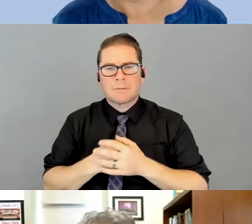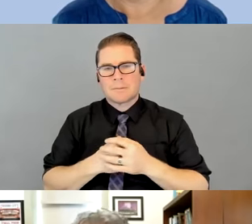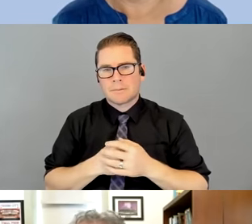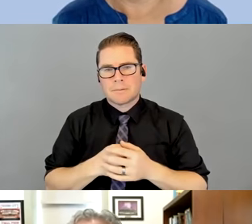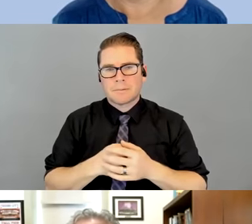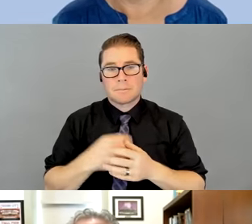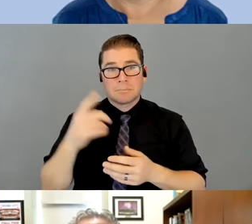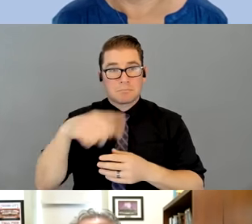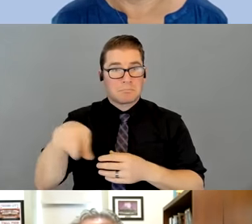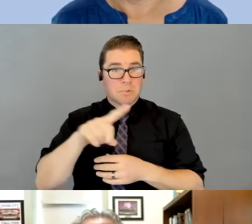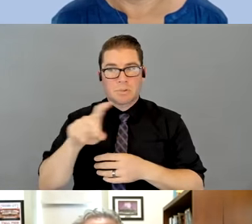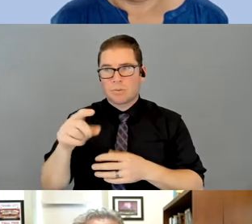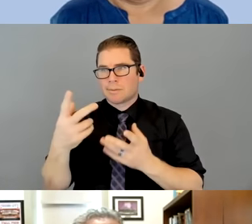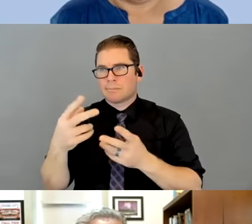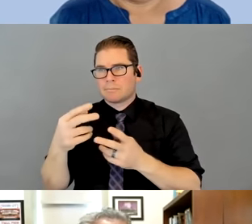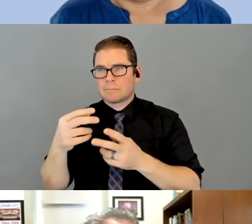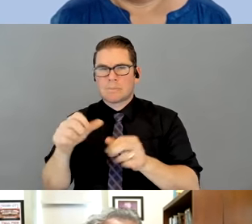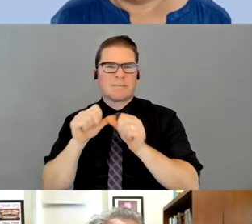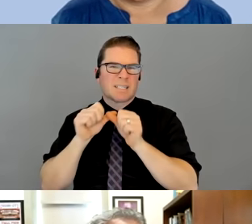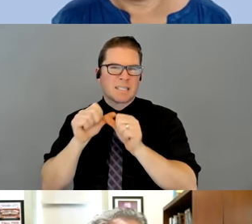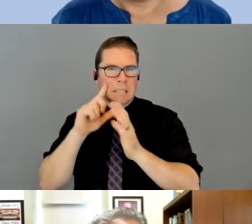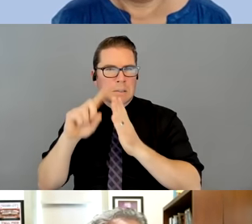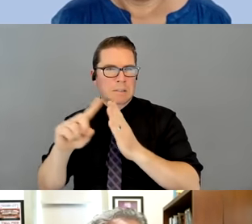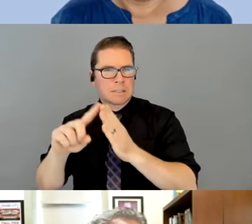watching for dates and times. We don't have those planned out yet.